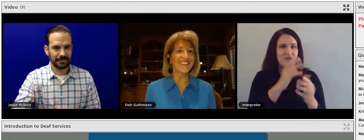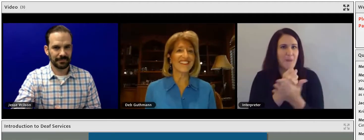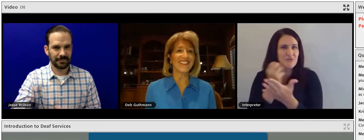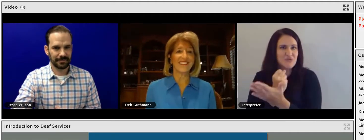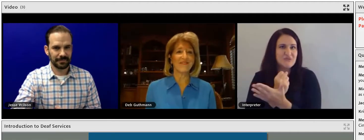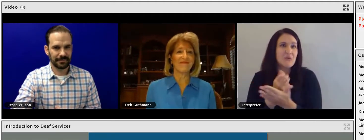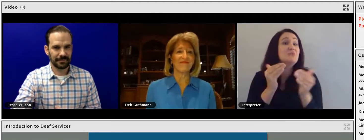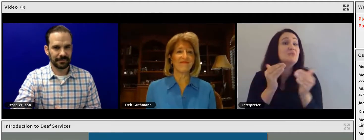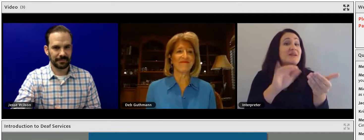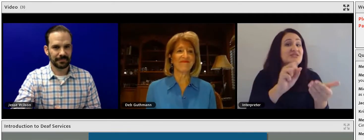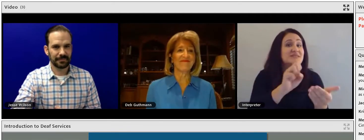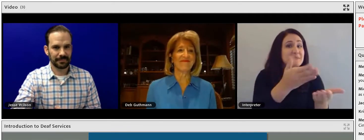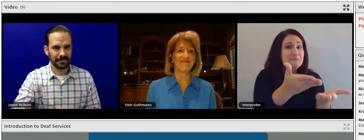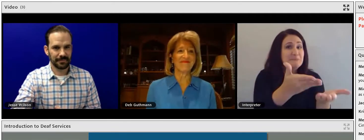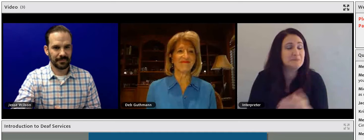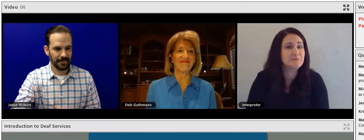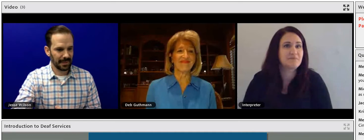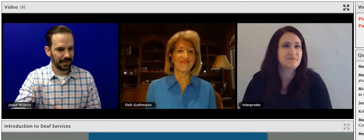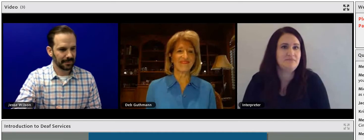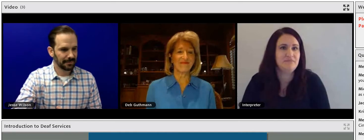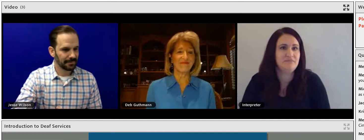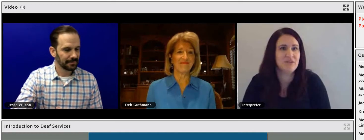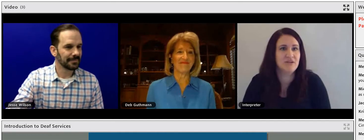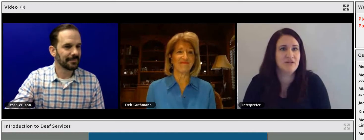Go ahead, Jesse.